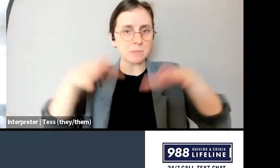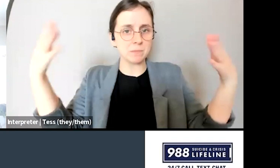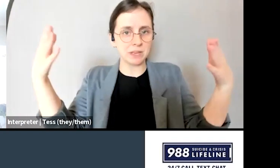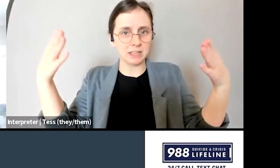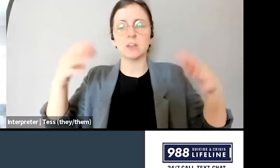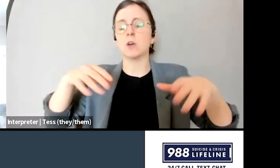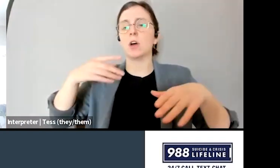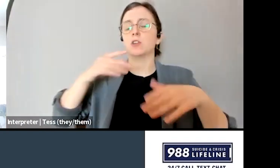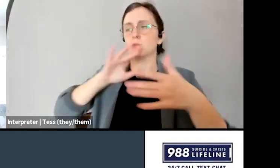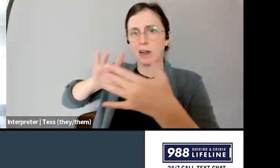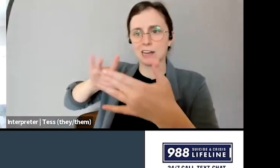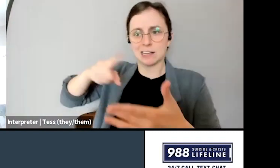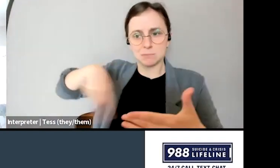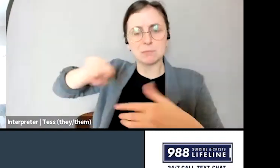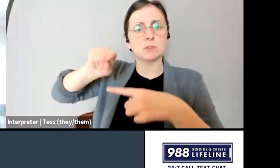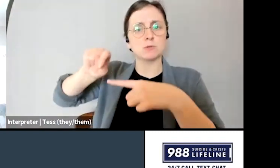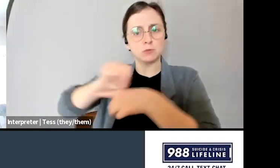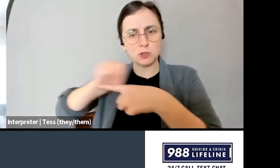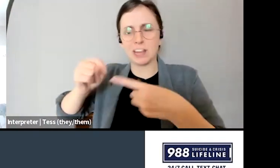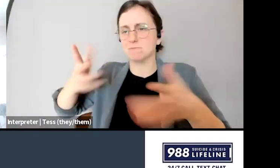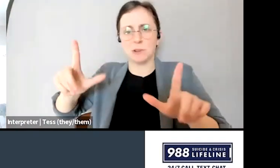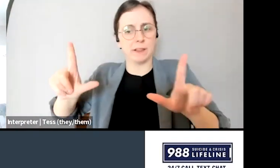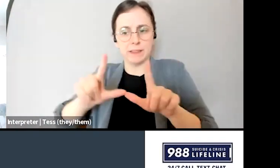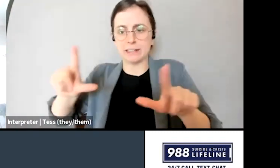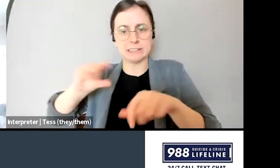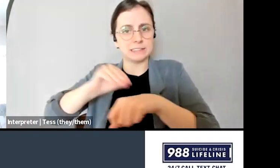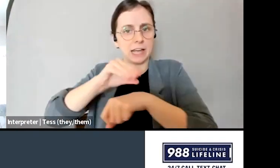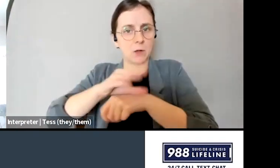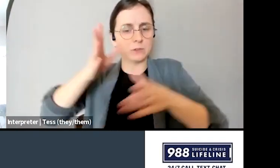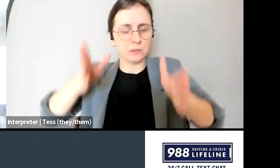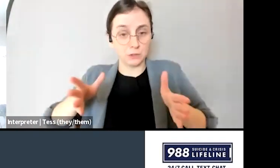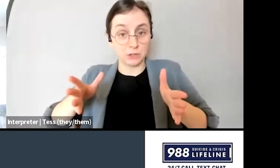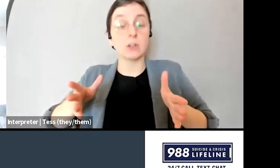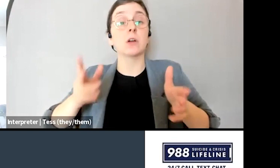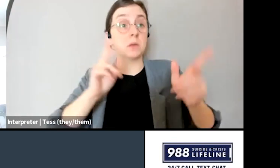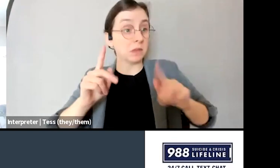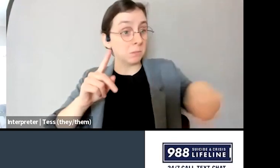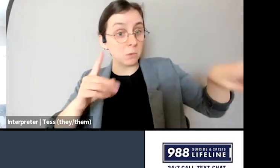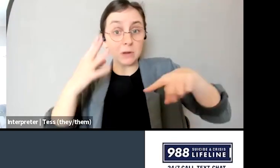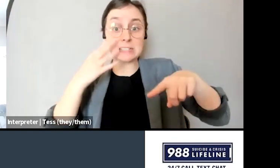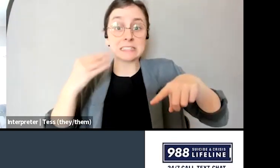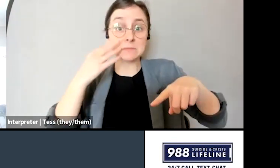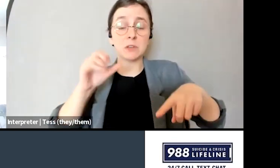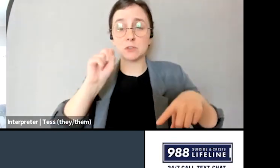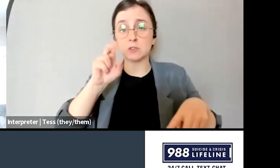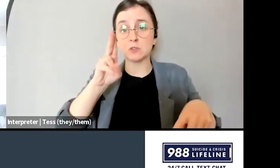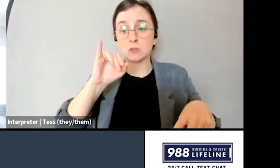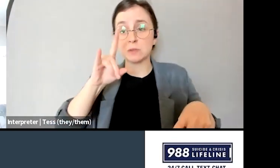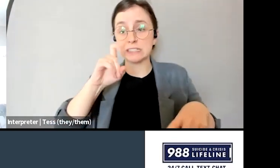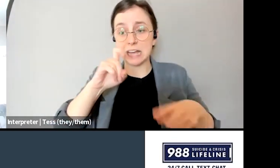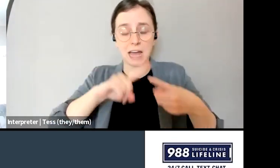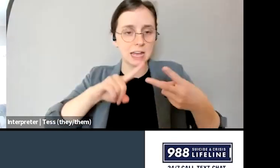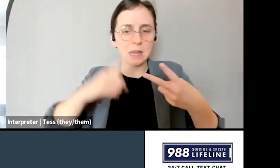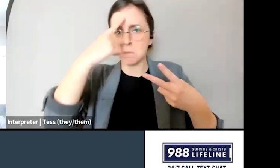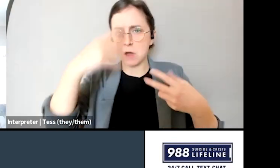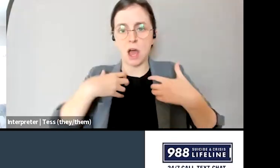crisis counselors who can help people experiencing suicide, substance use, mental health crisis, and